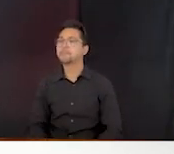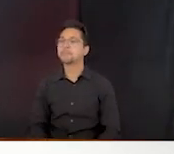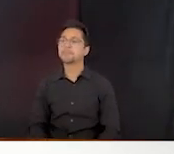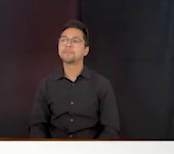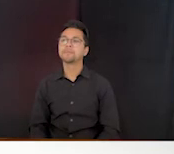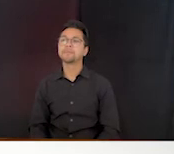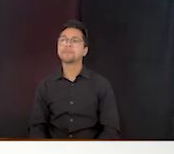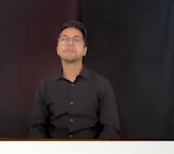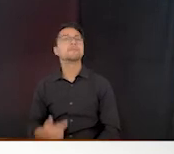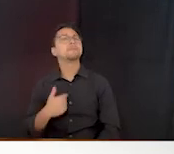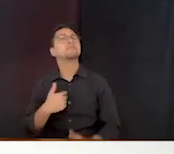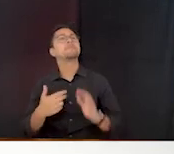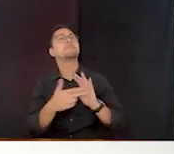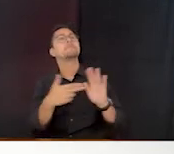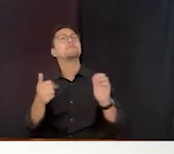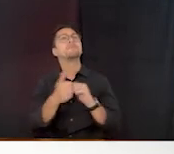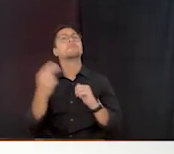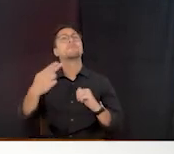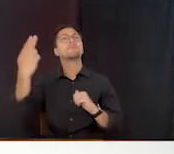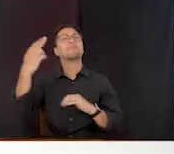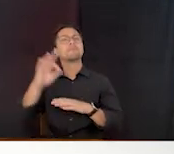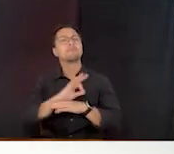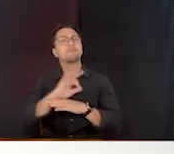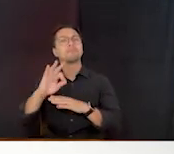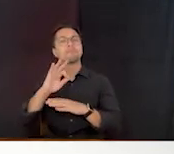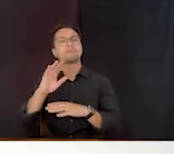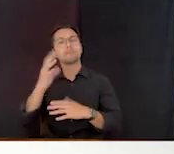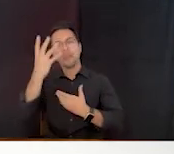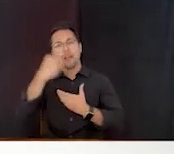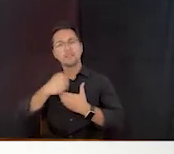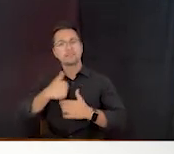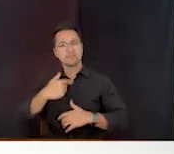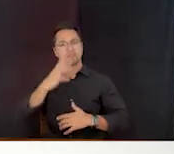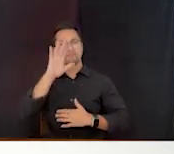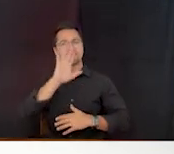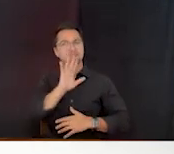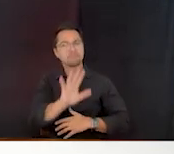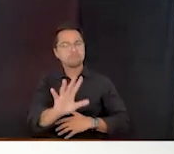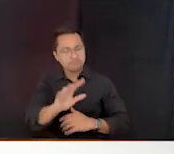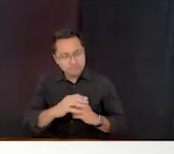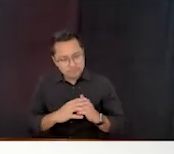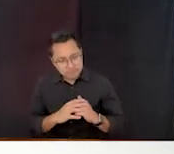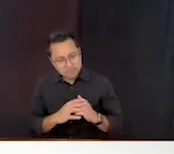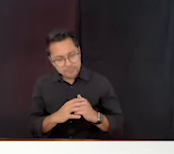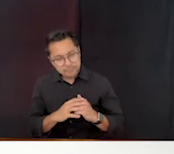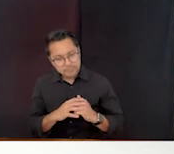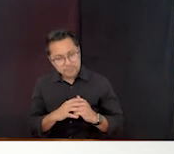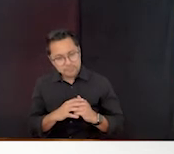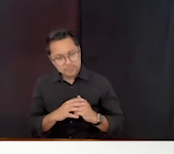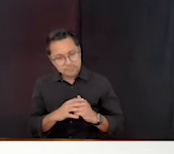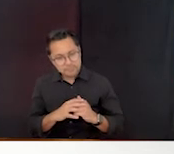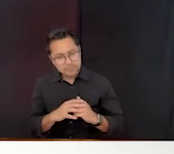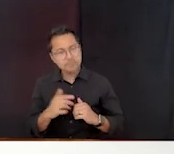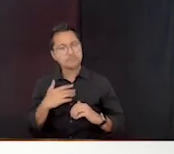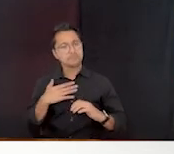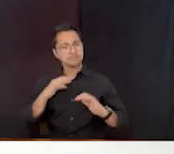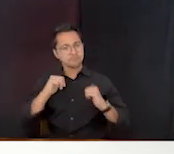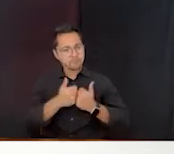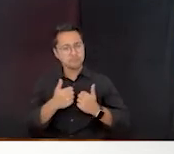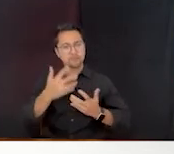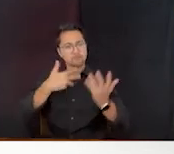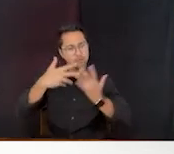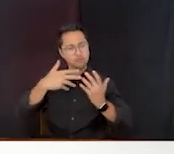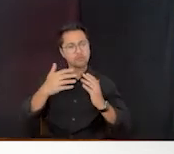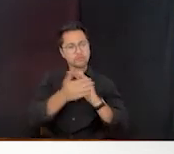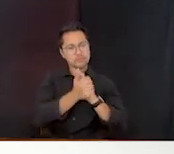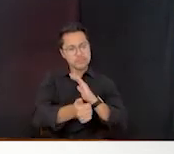I was diagnosed with high functioning autism when I was 5. Overcome a lot of challenges with social skills and reading